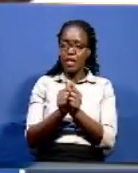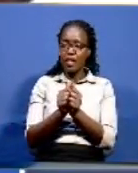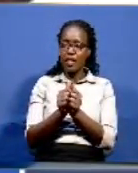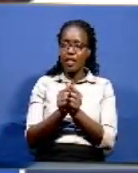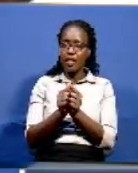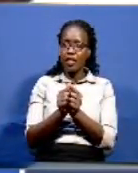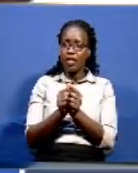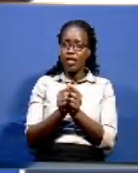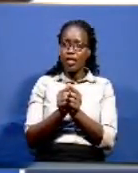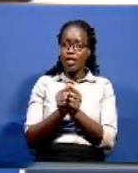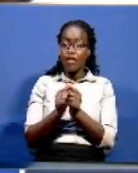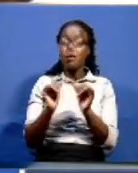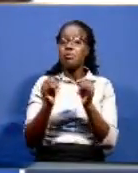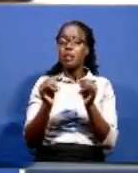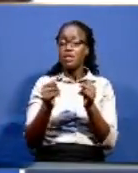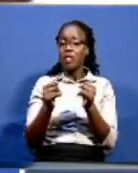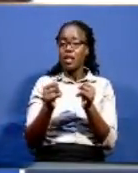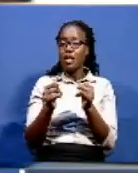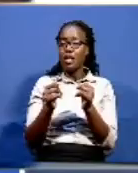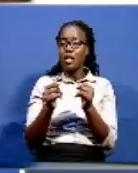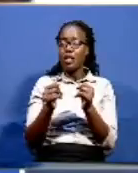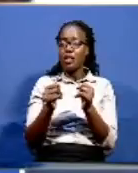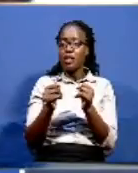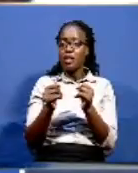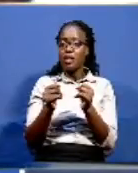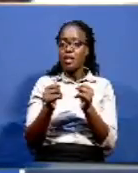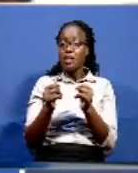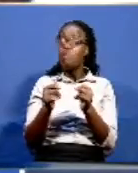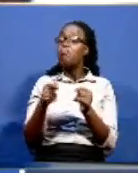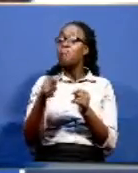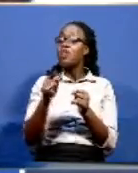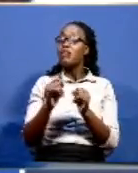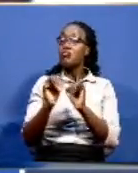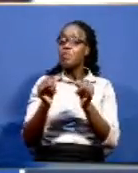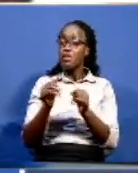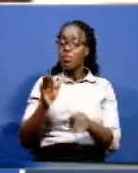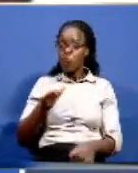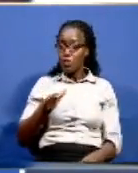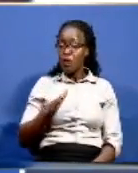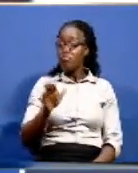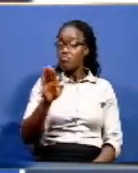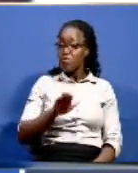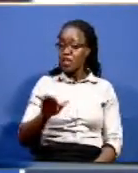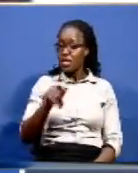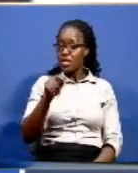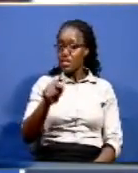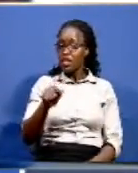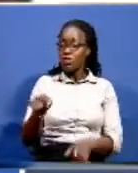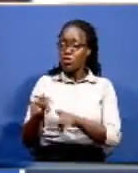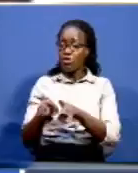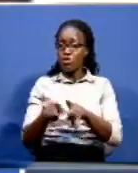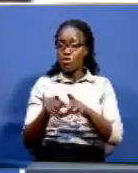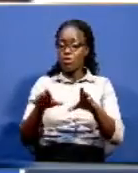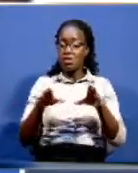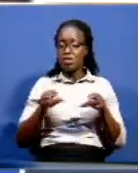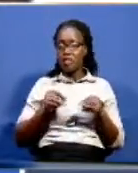with the media, the local media, so that the women in local areas can also receive this,